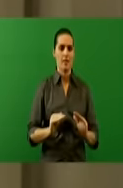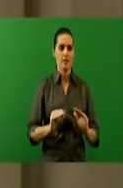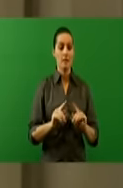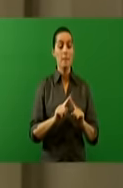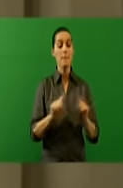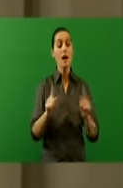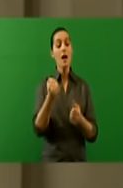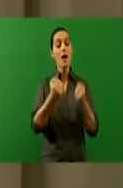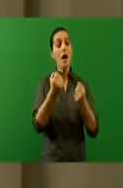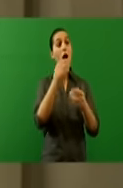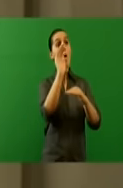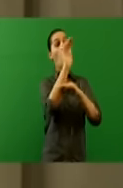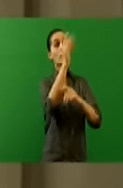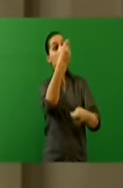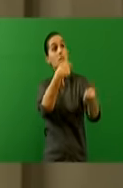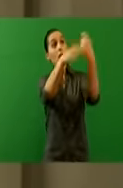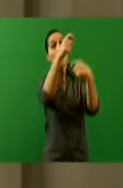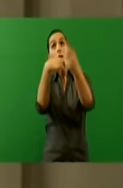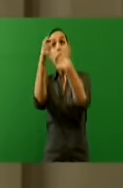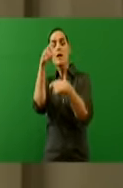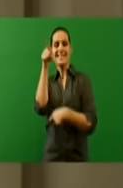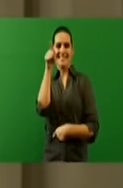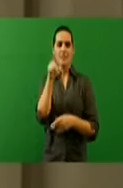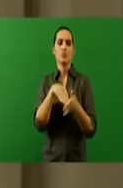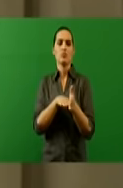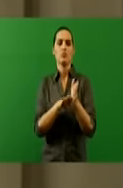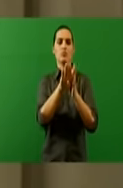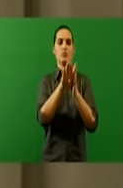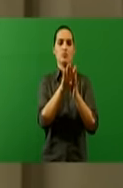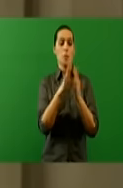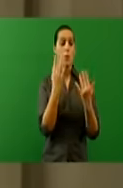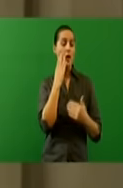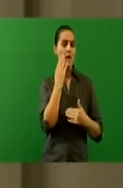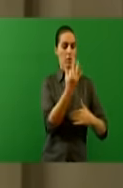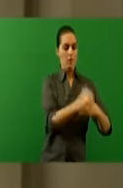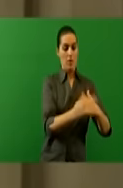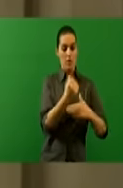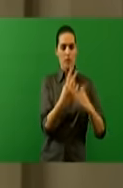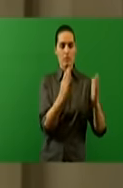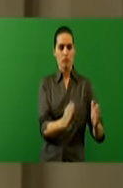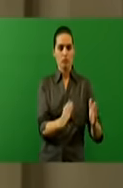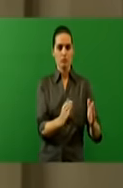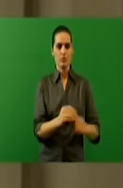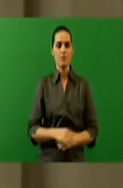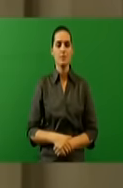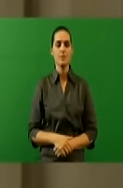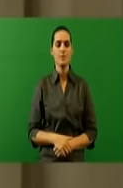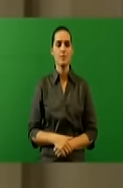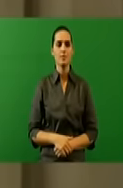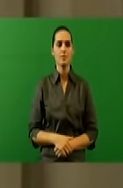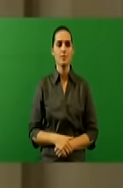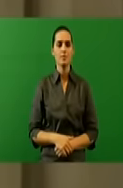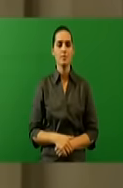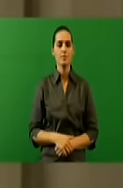the second quarter. Despite the surprise increase in retail and wholesale trade sales